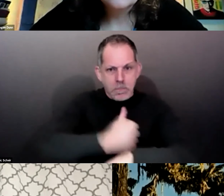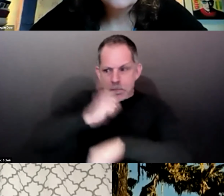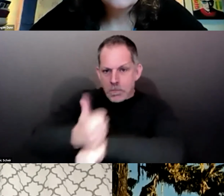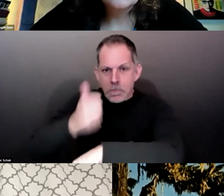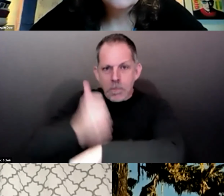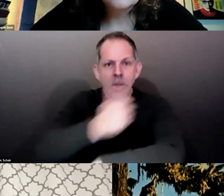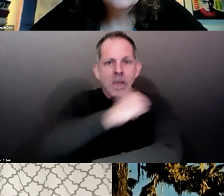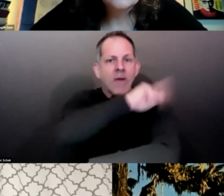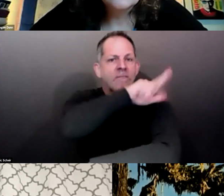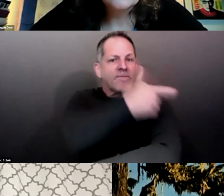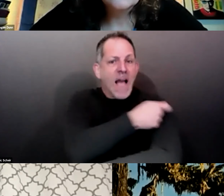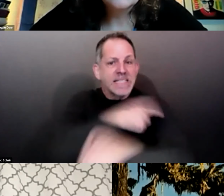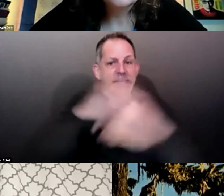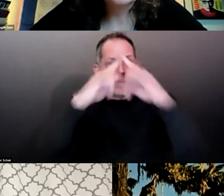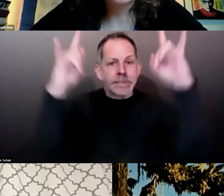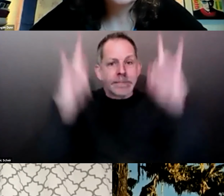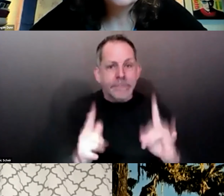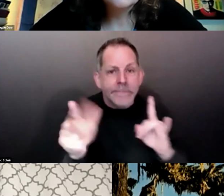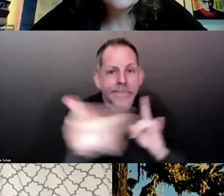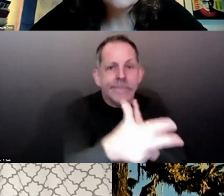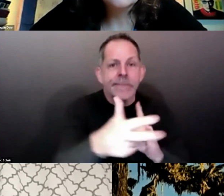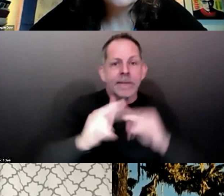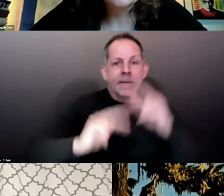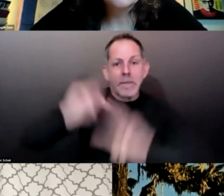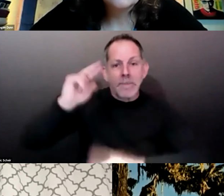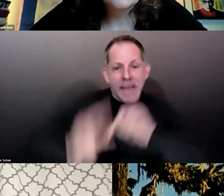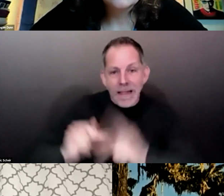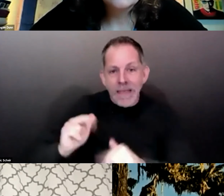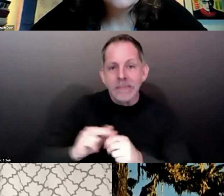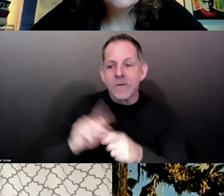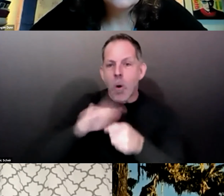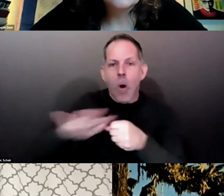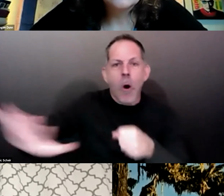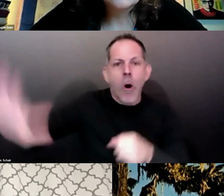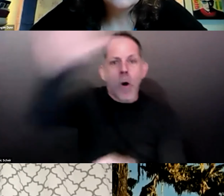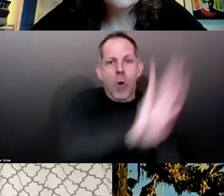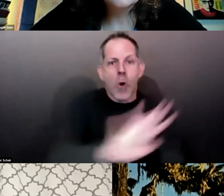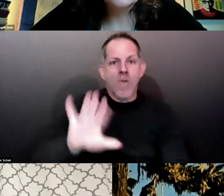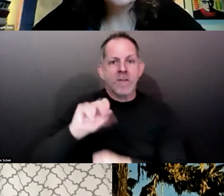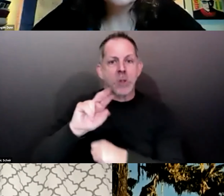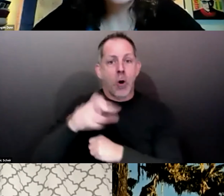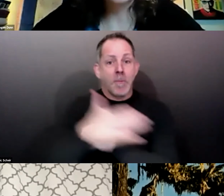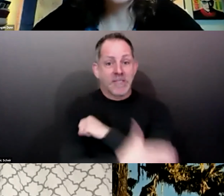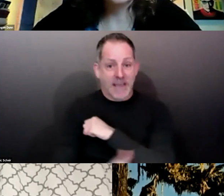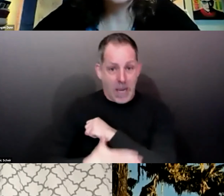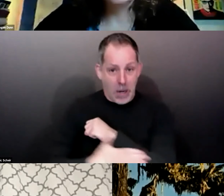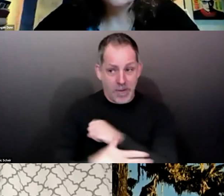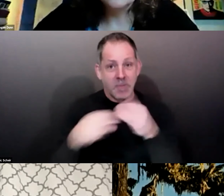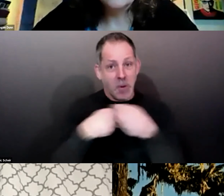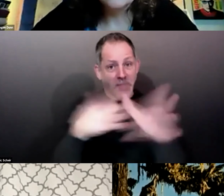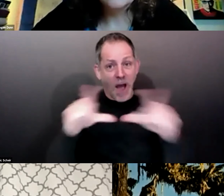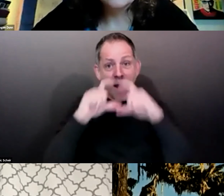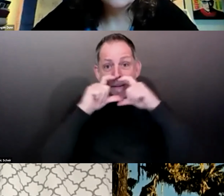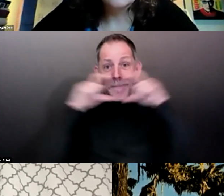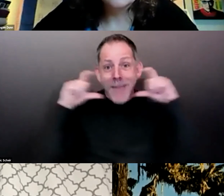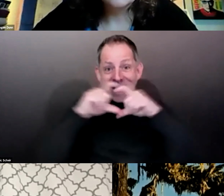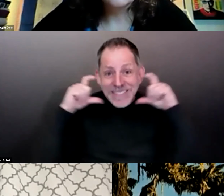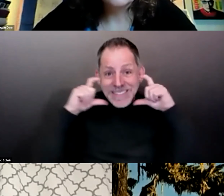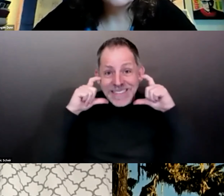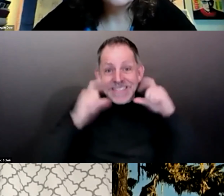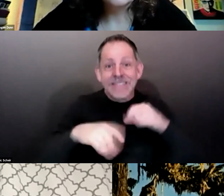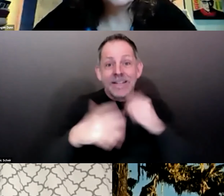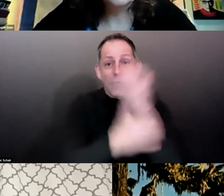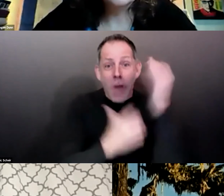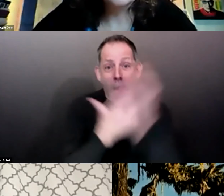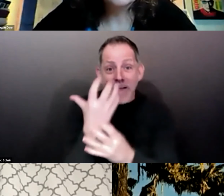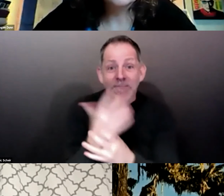their PPE, all the other elements of our response. But they've also helped us get prepared for post-pandemic life in other